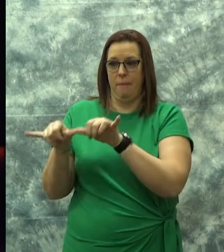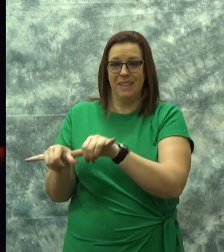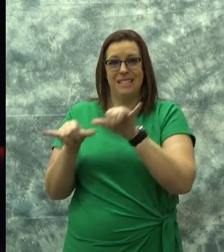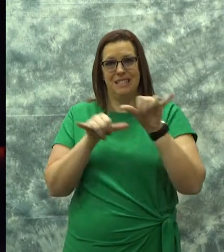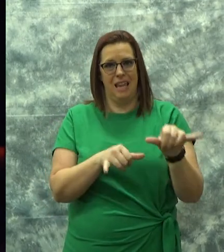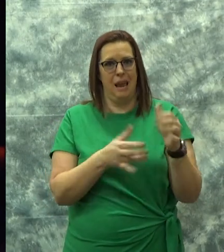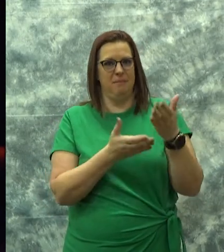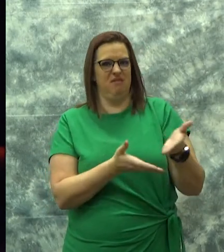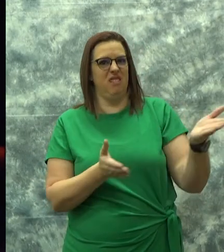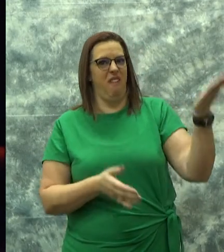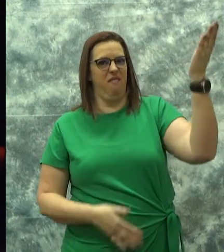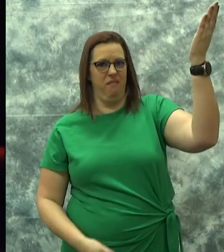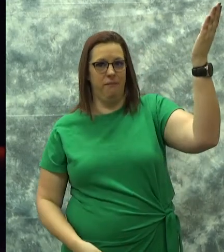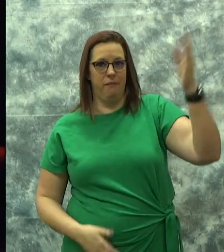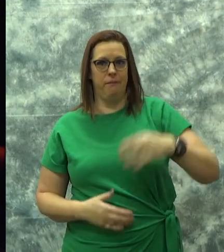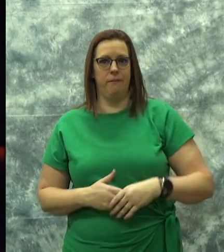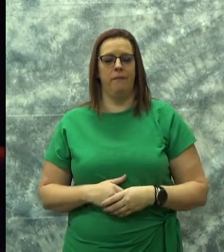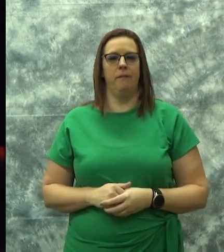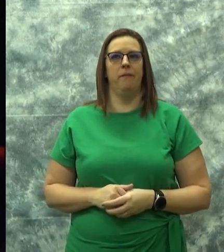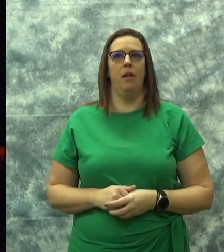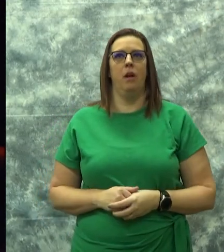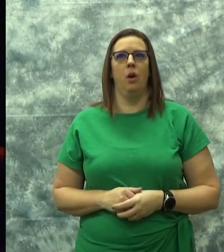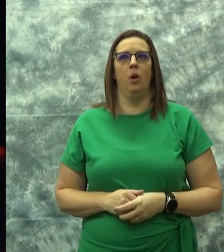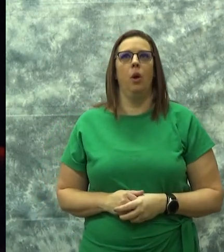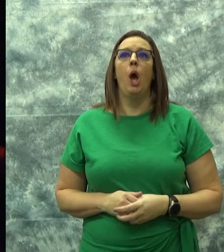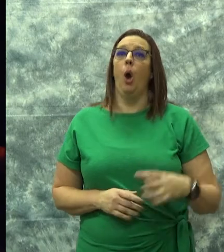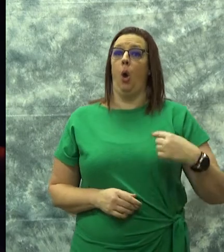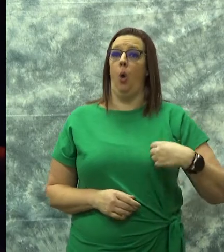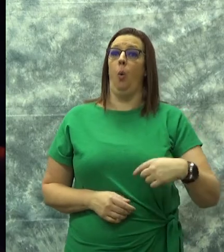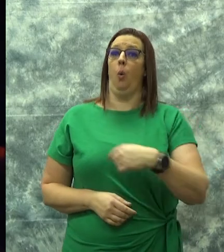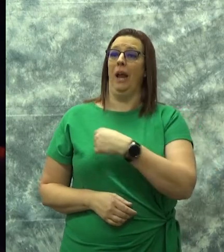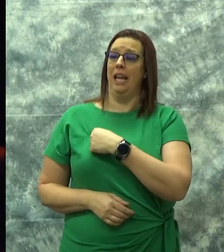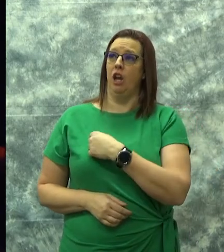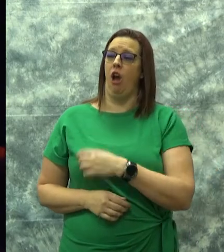that same substance. We are